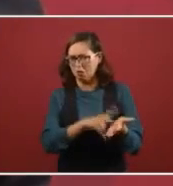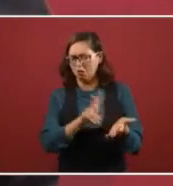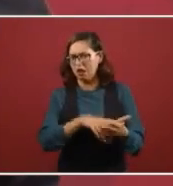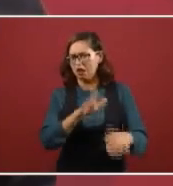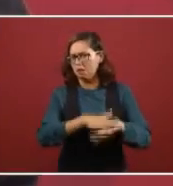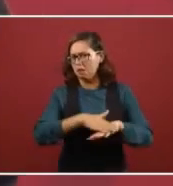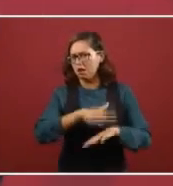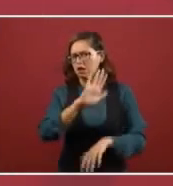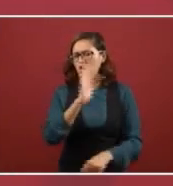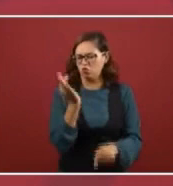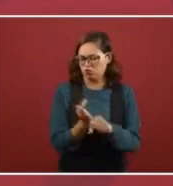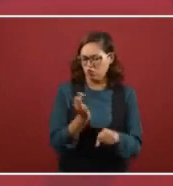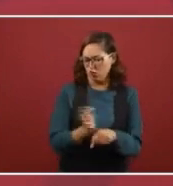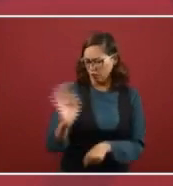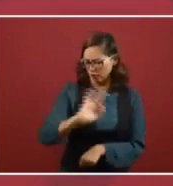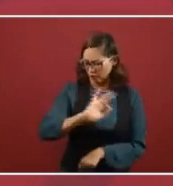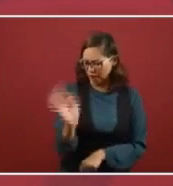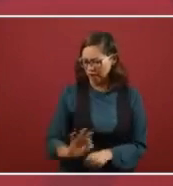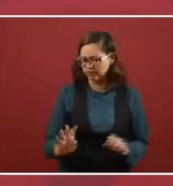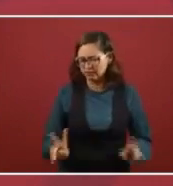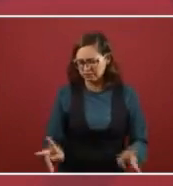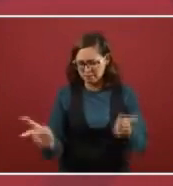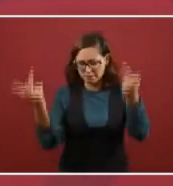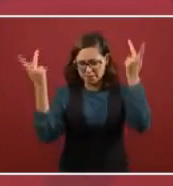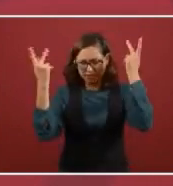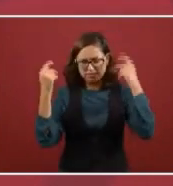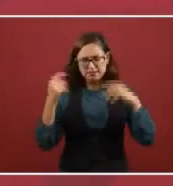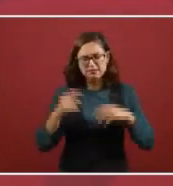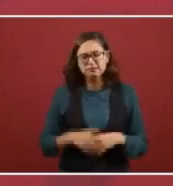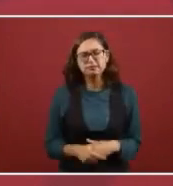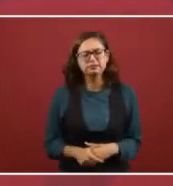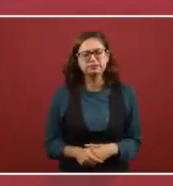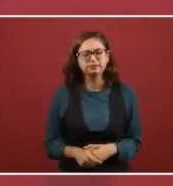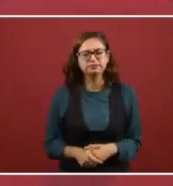Está situada donde It's situated where